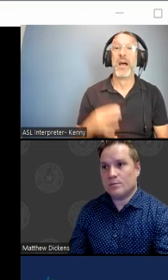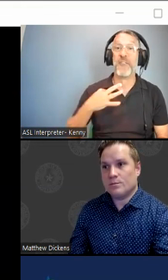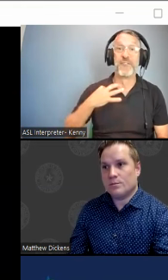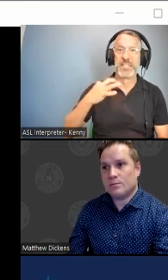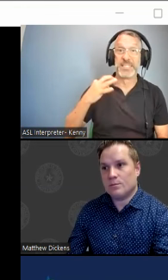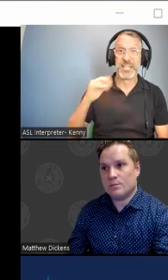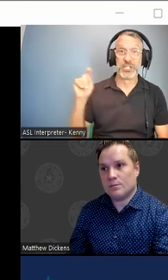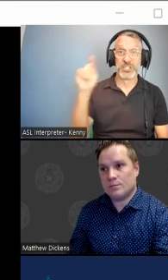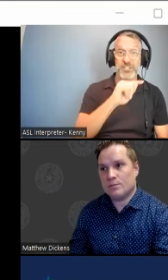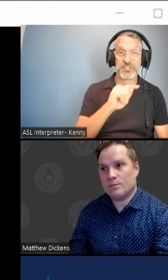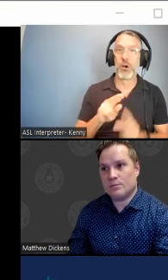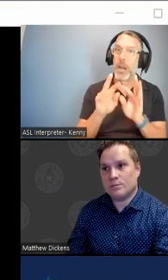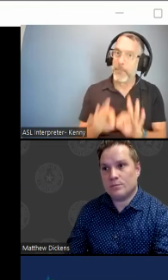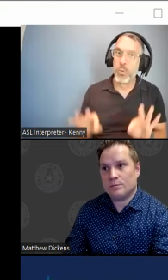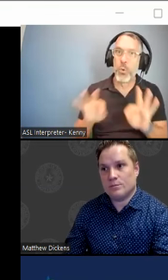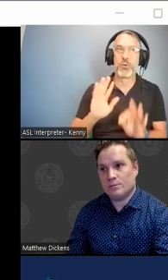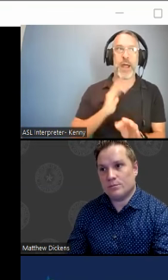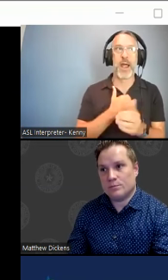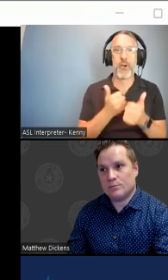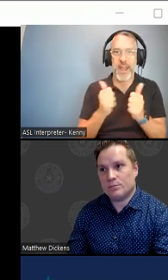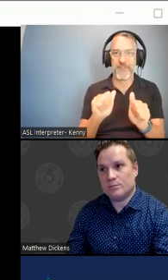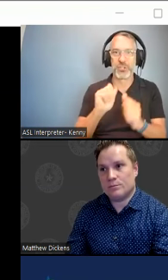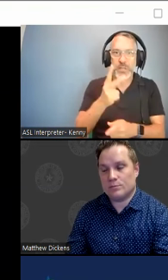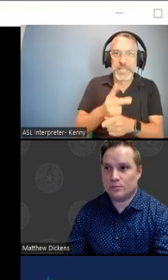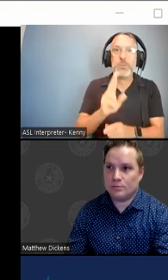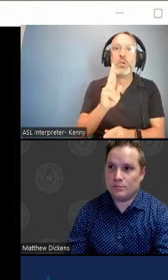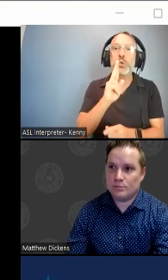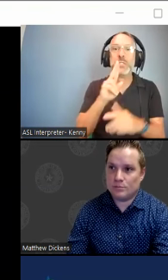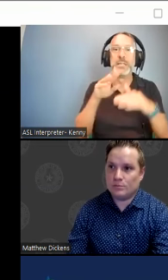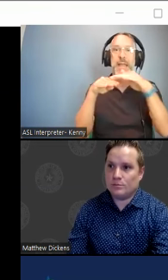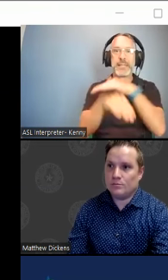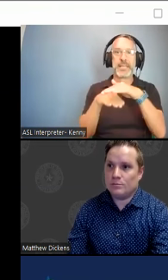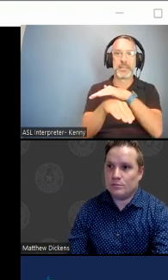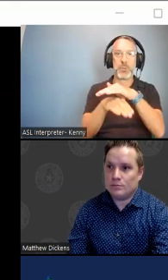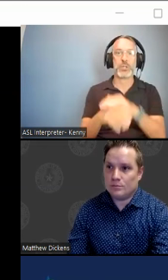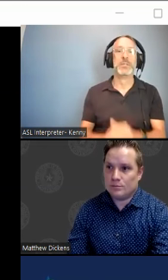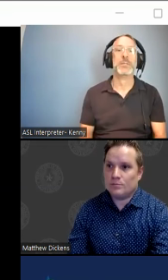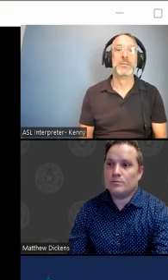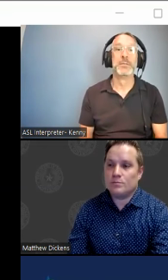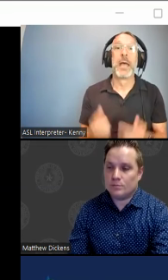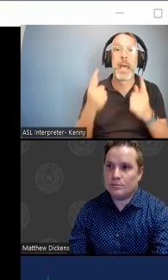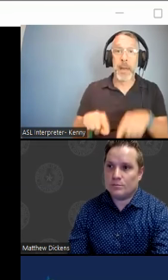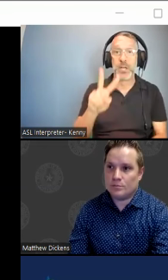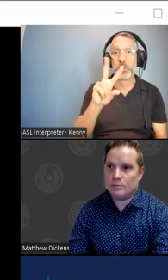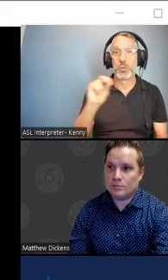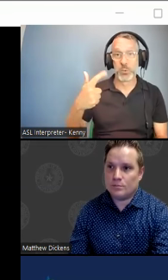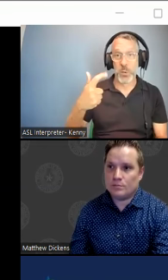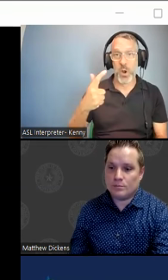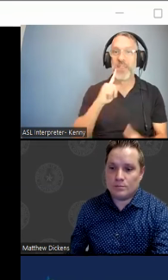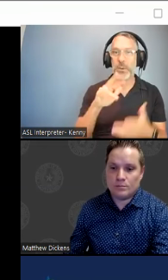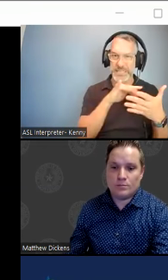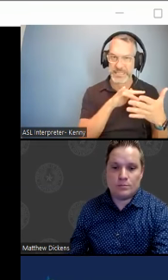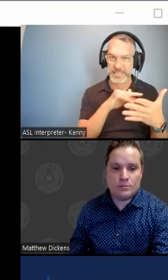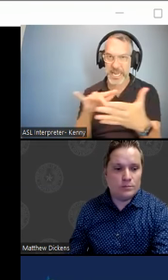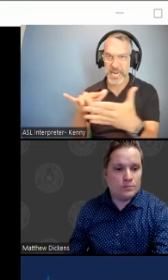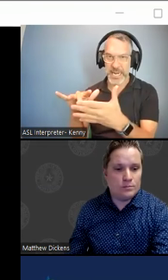Volunteers are very vital in our efforts in keeping Houston accessible. In 2021, there was a study done. It